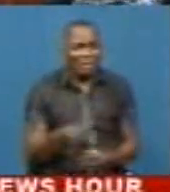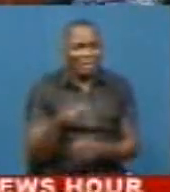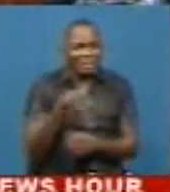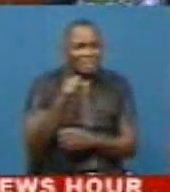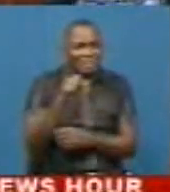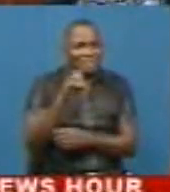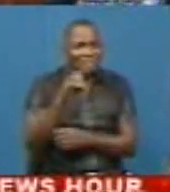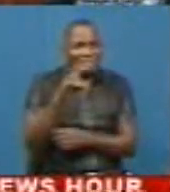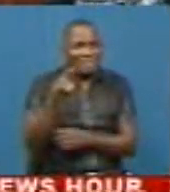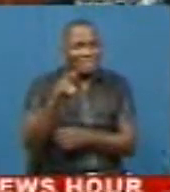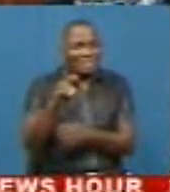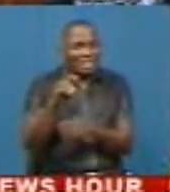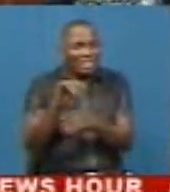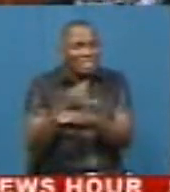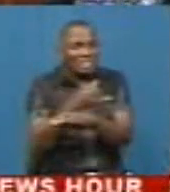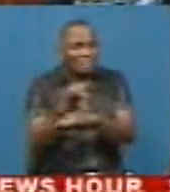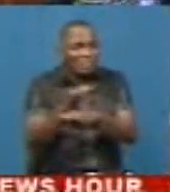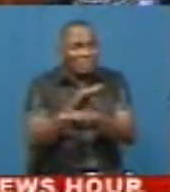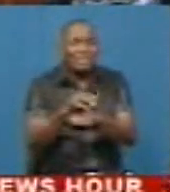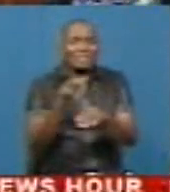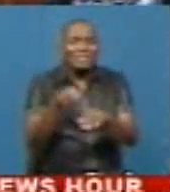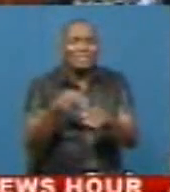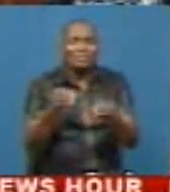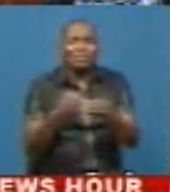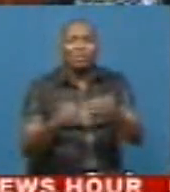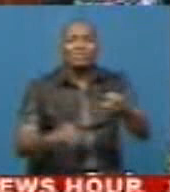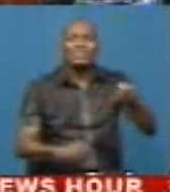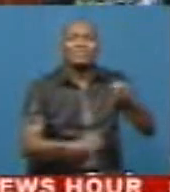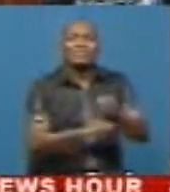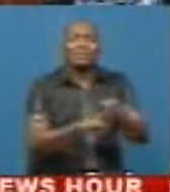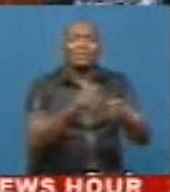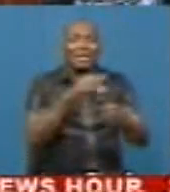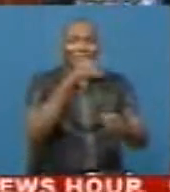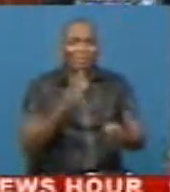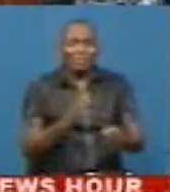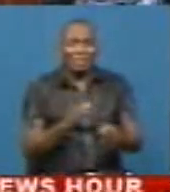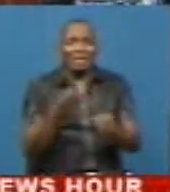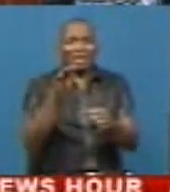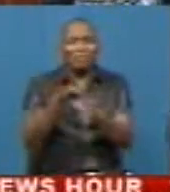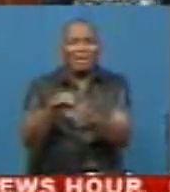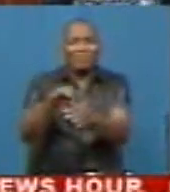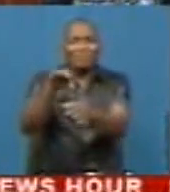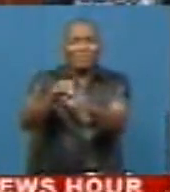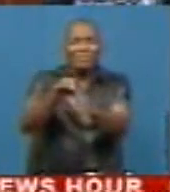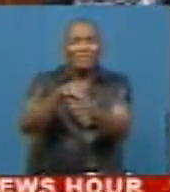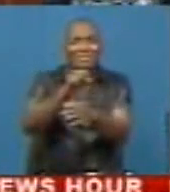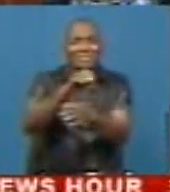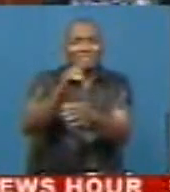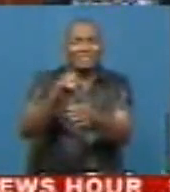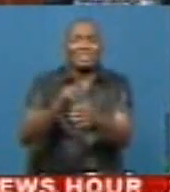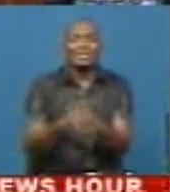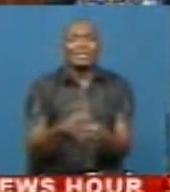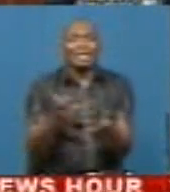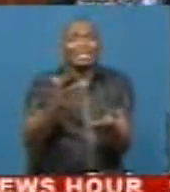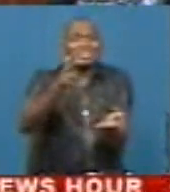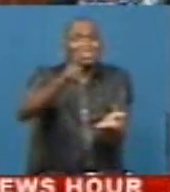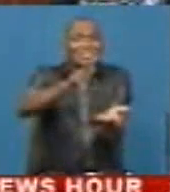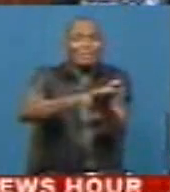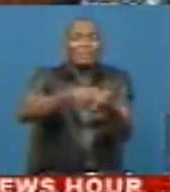seed industry needs a lot of support. These farmers growing the foundation seed and certified